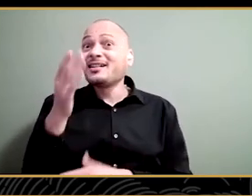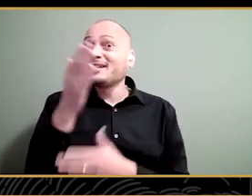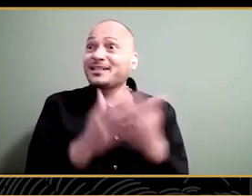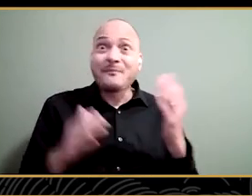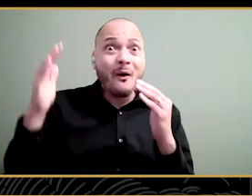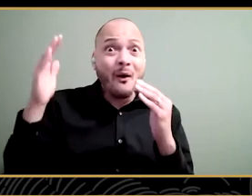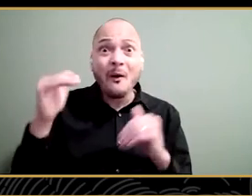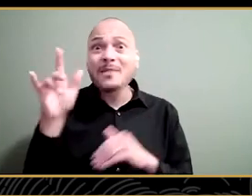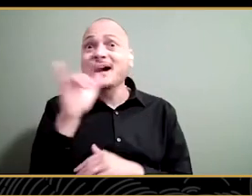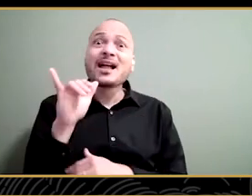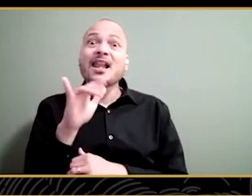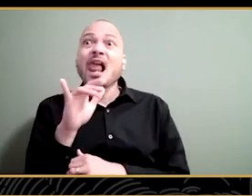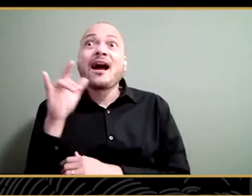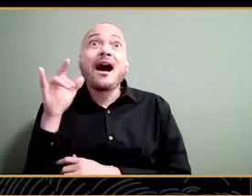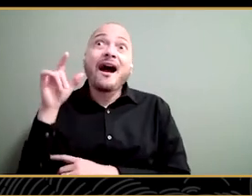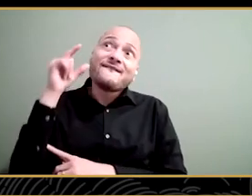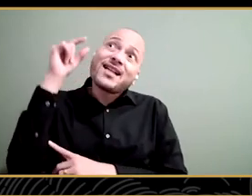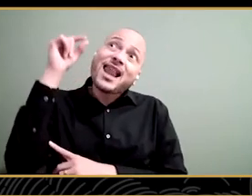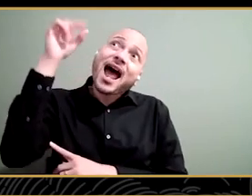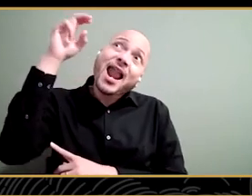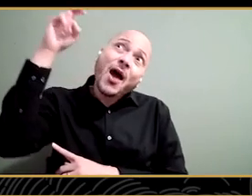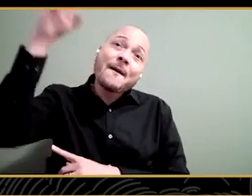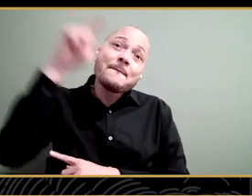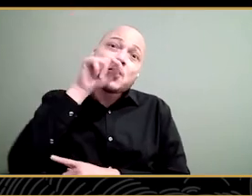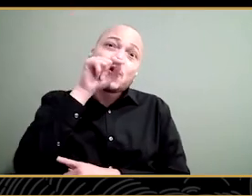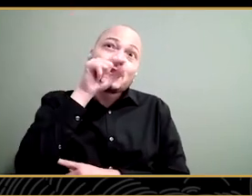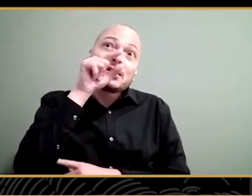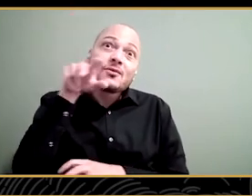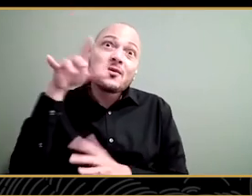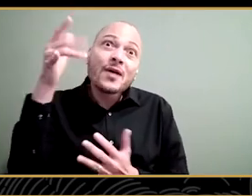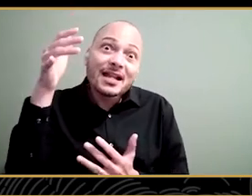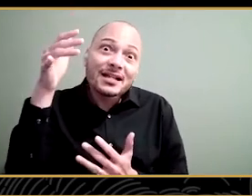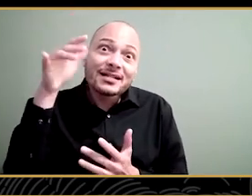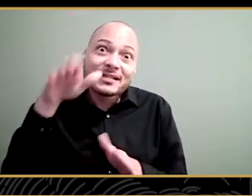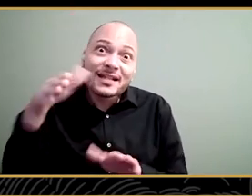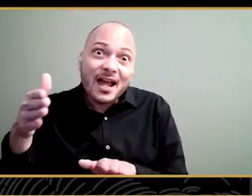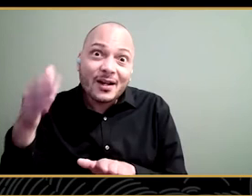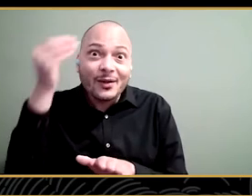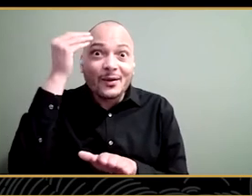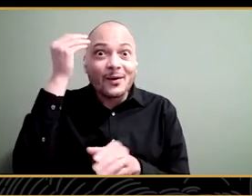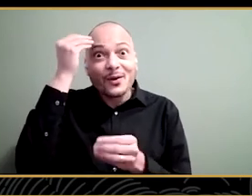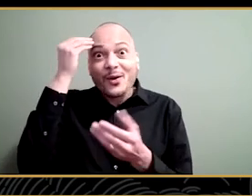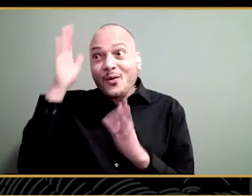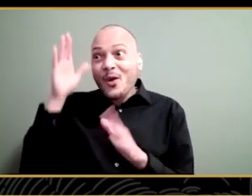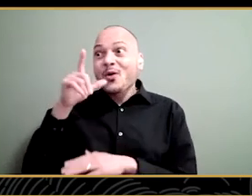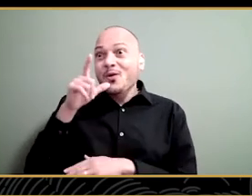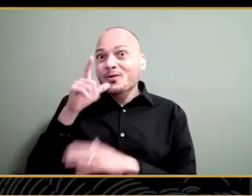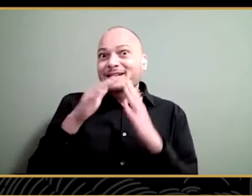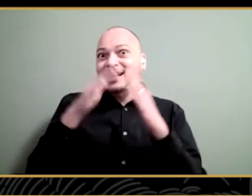Some scrawl of hope Like a flight of sparrows stalling and diving Without knowing whose house they alight upon?